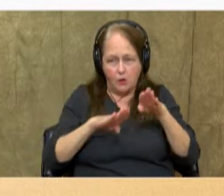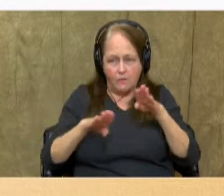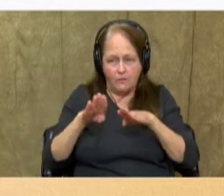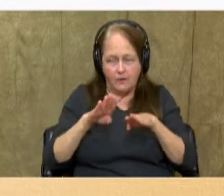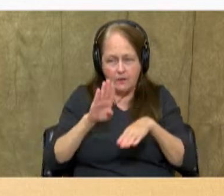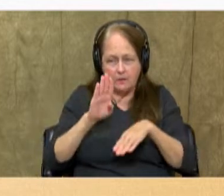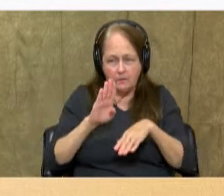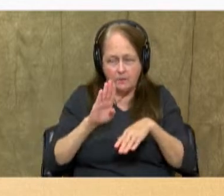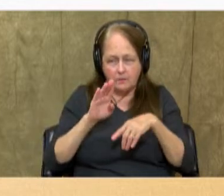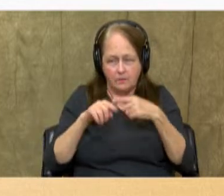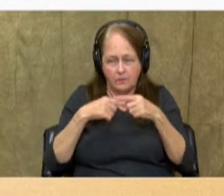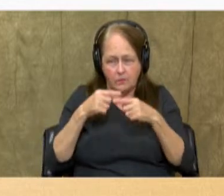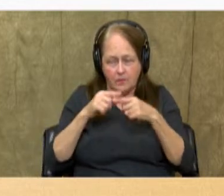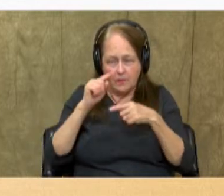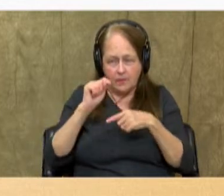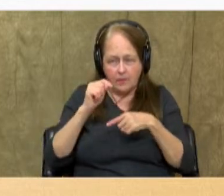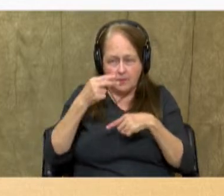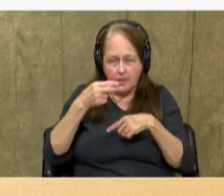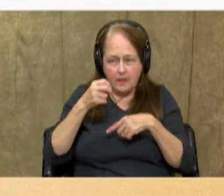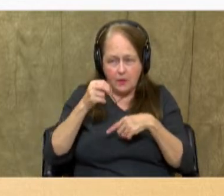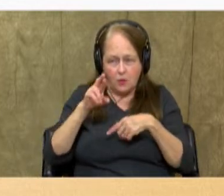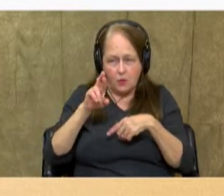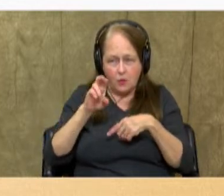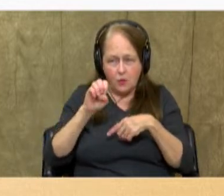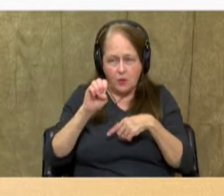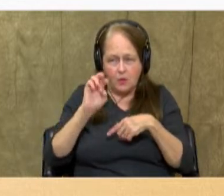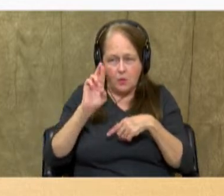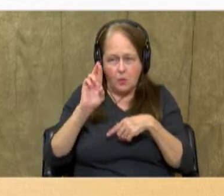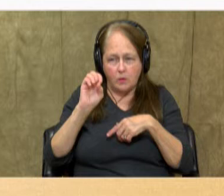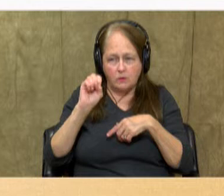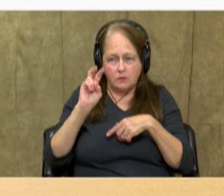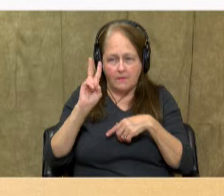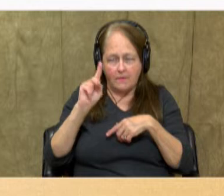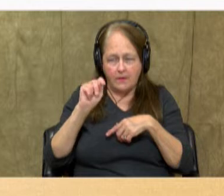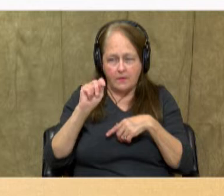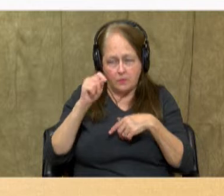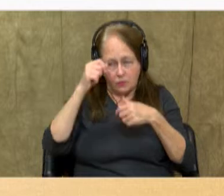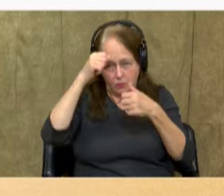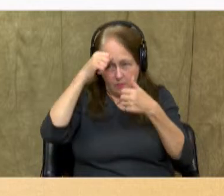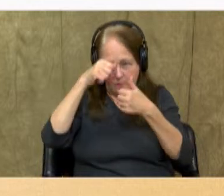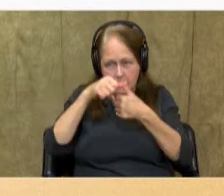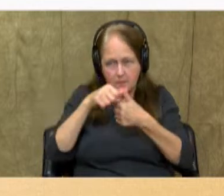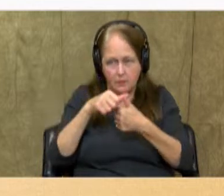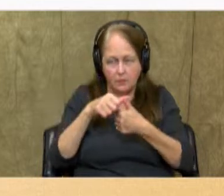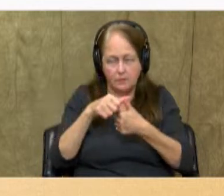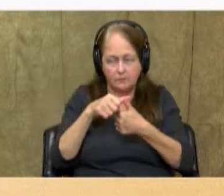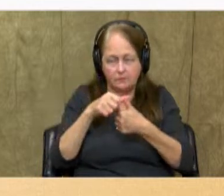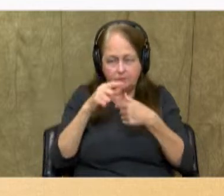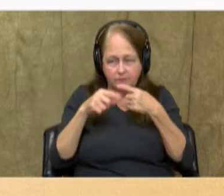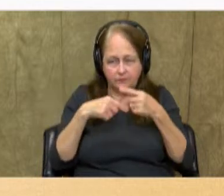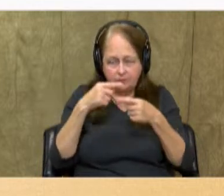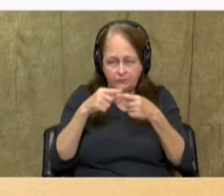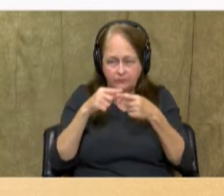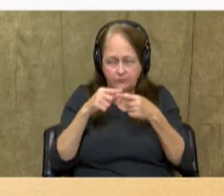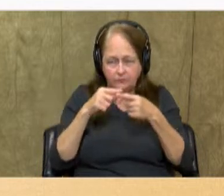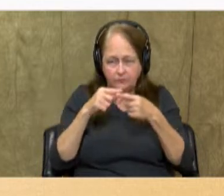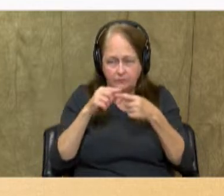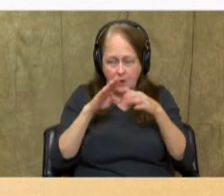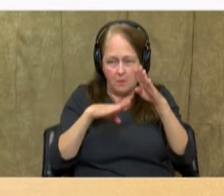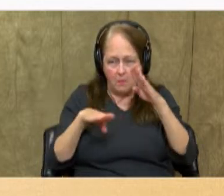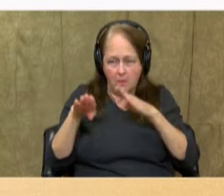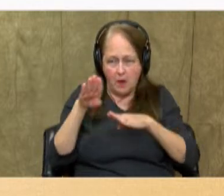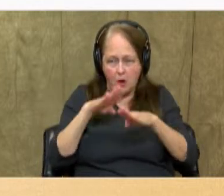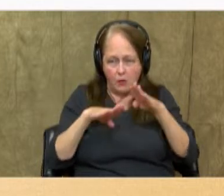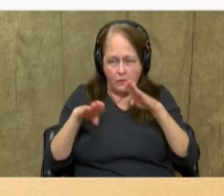again, about Theodore Roosevelt. Very good. Now, let's remember, a biography is written